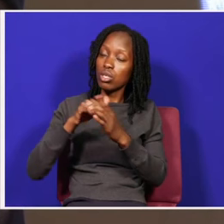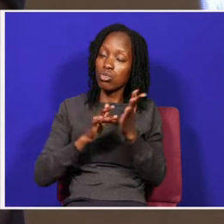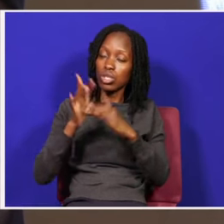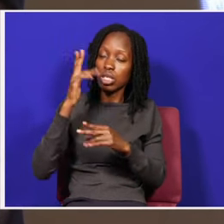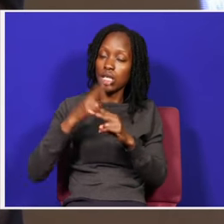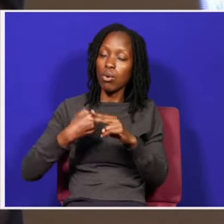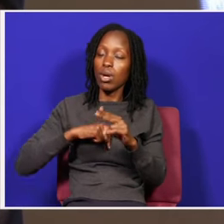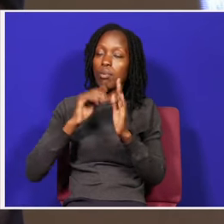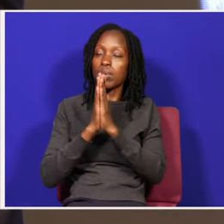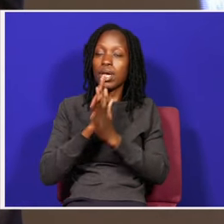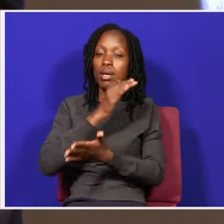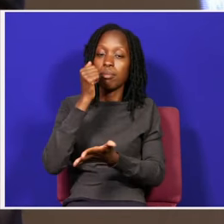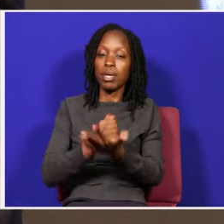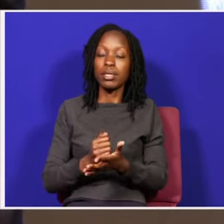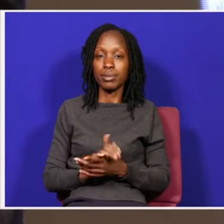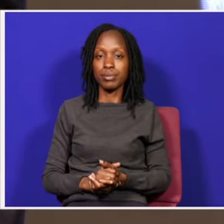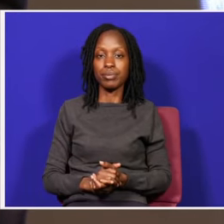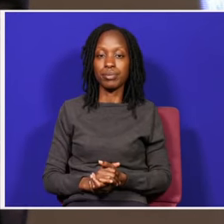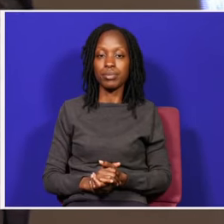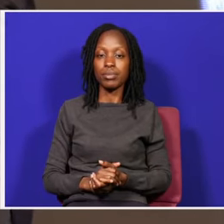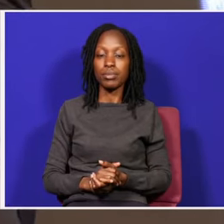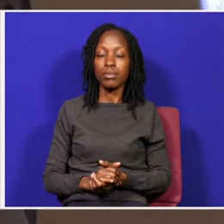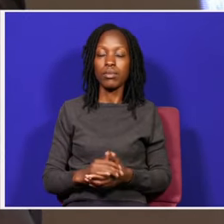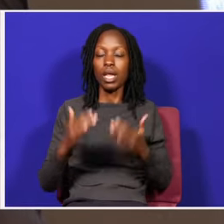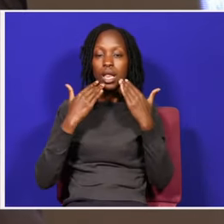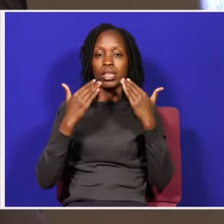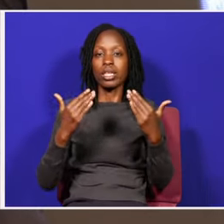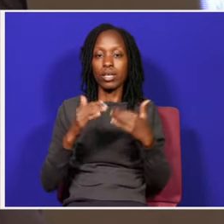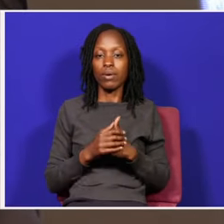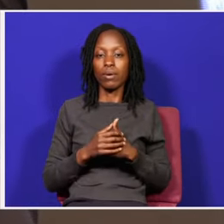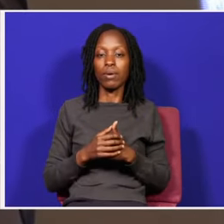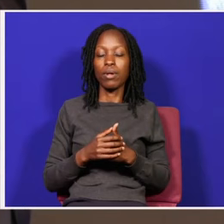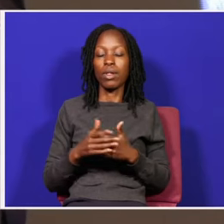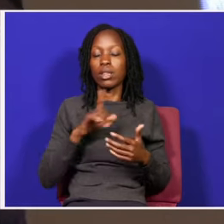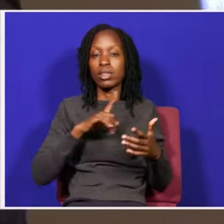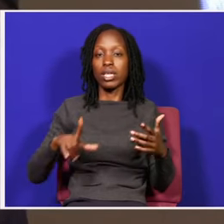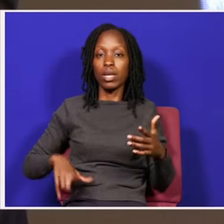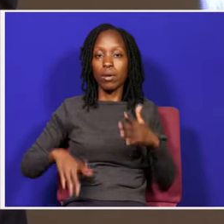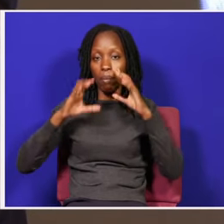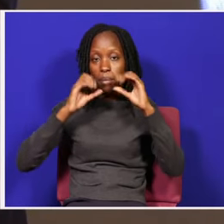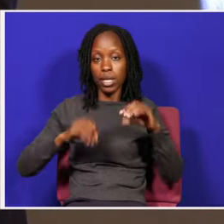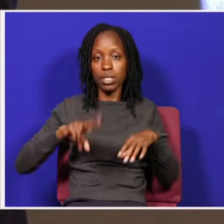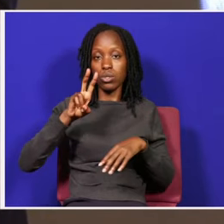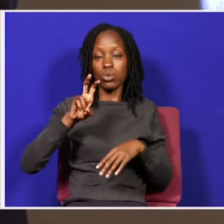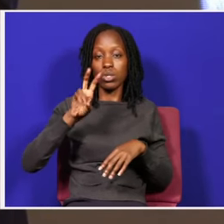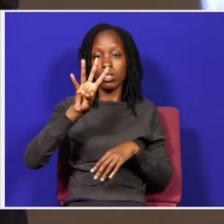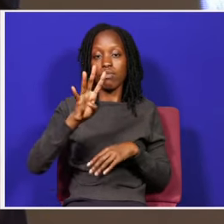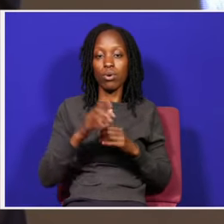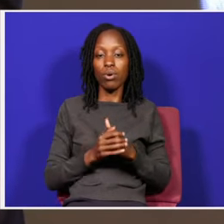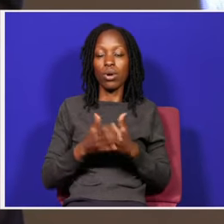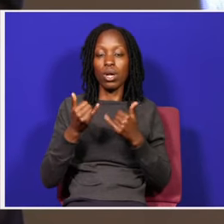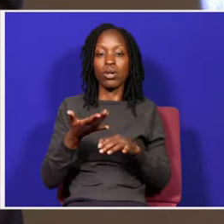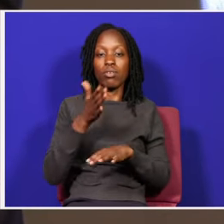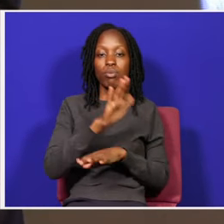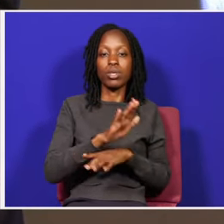name, we pray. Amen. So thank you so much, and the Lord bless your 2024. We now hand